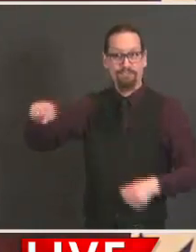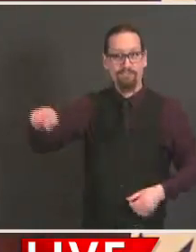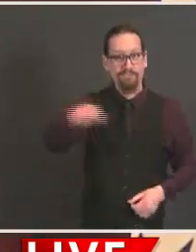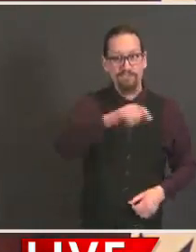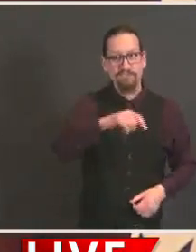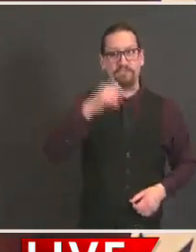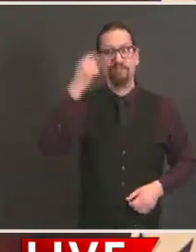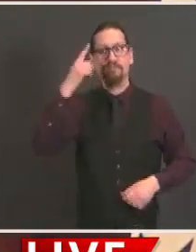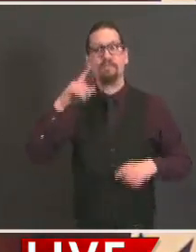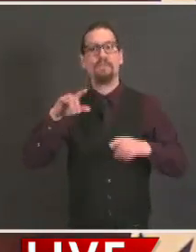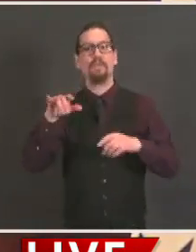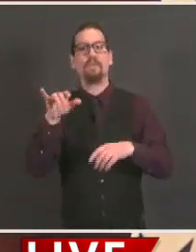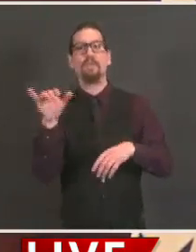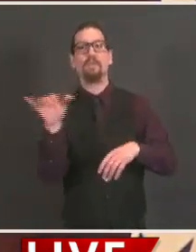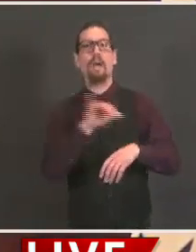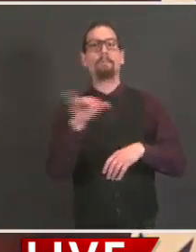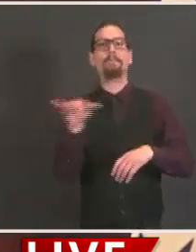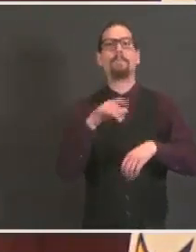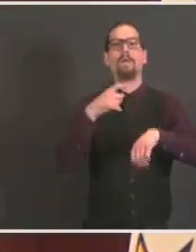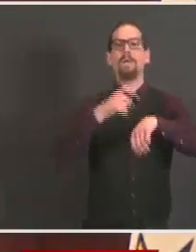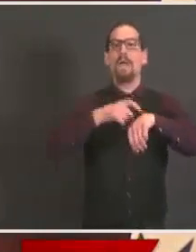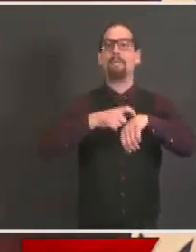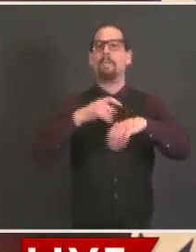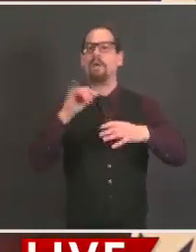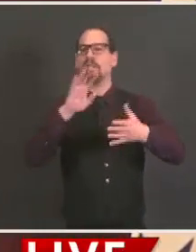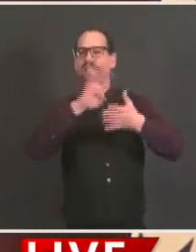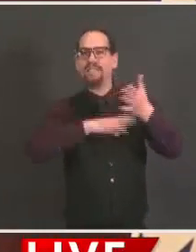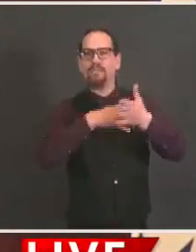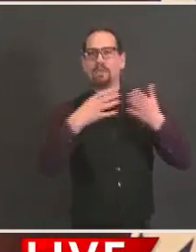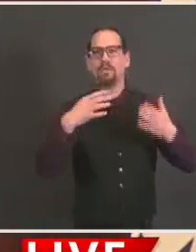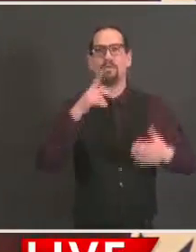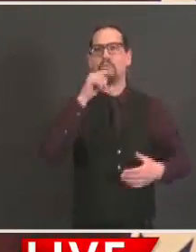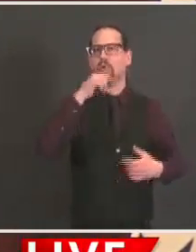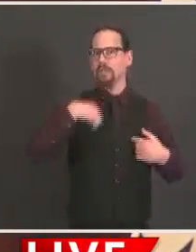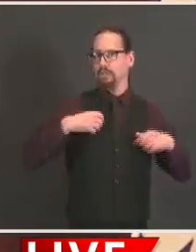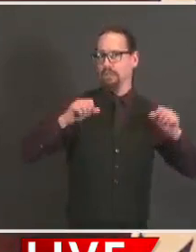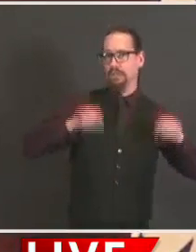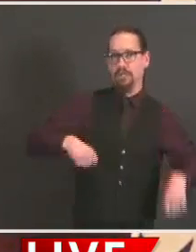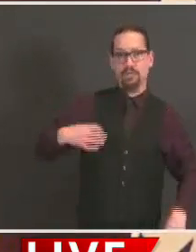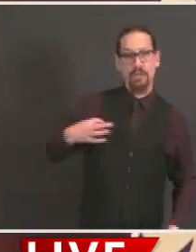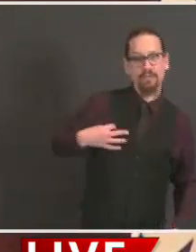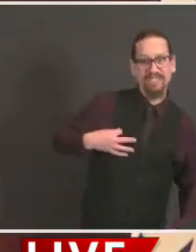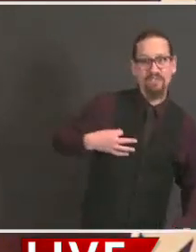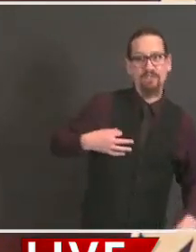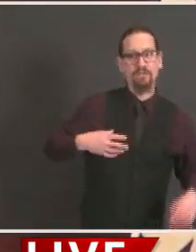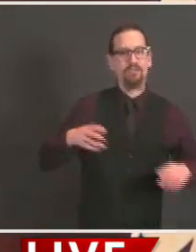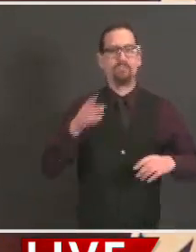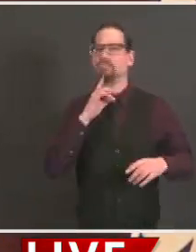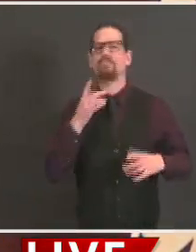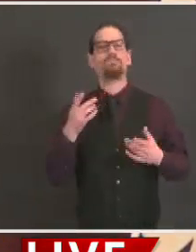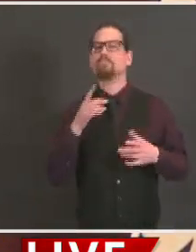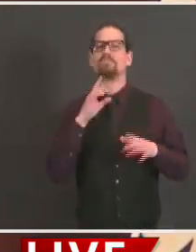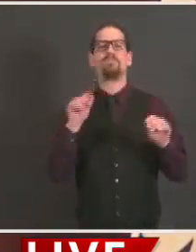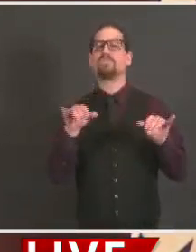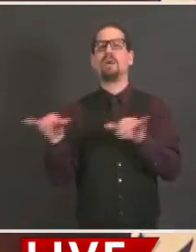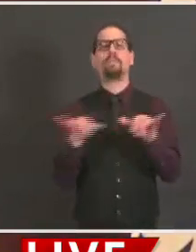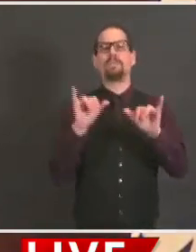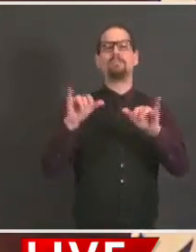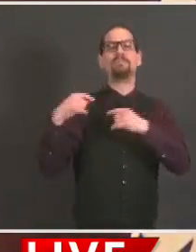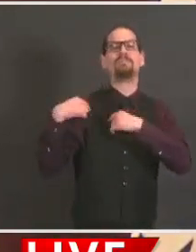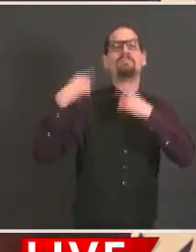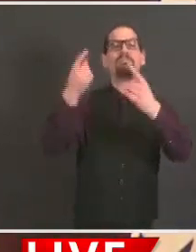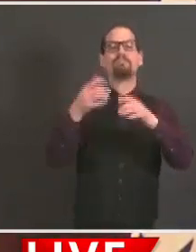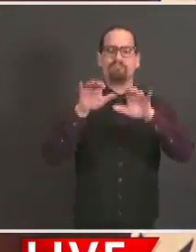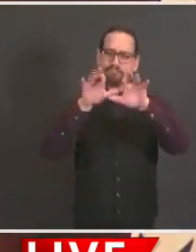requirements will be in place regardless of the approach to vaccinating. The same